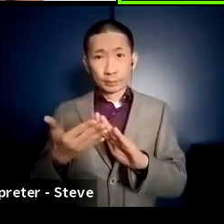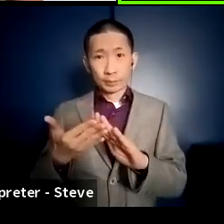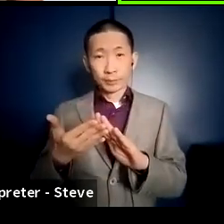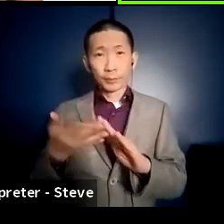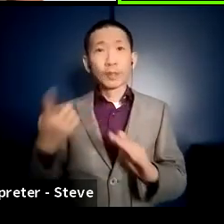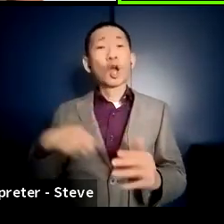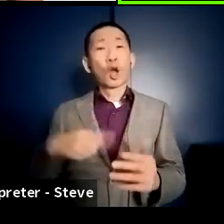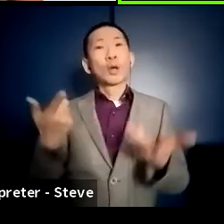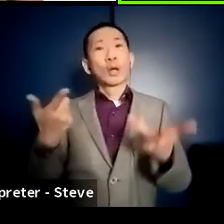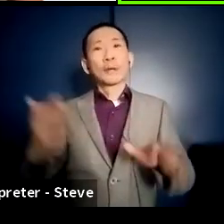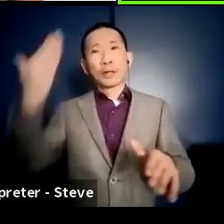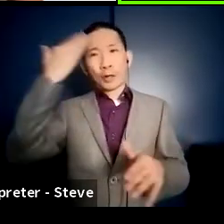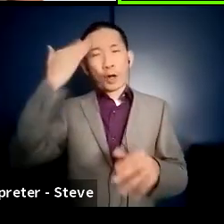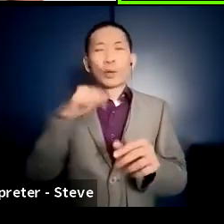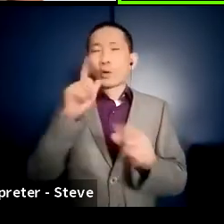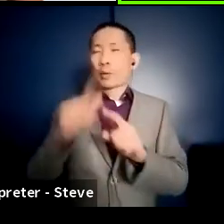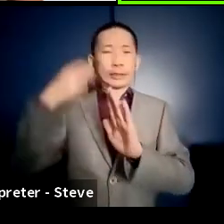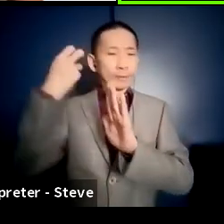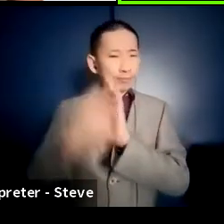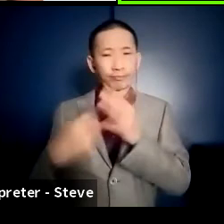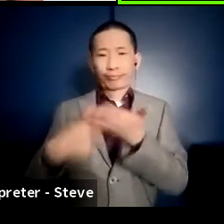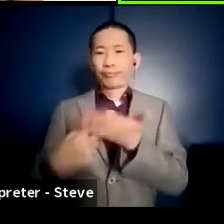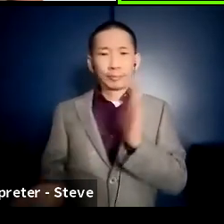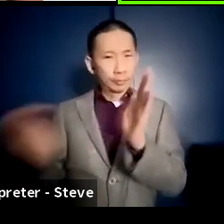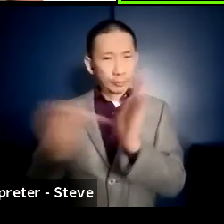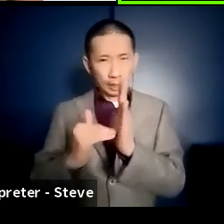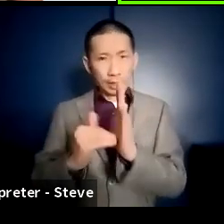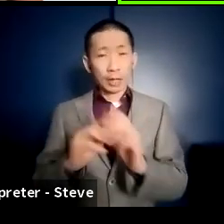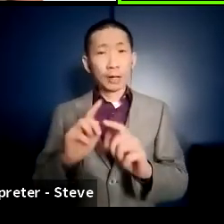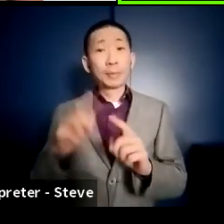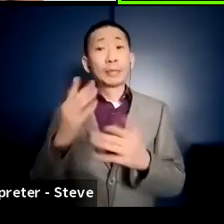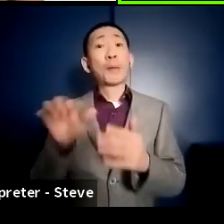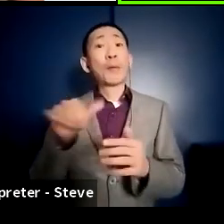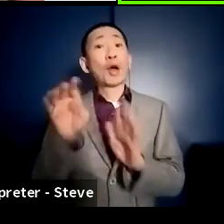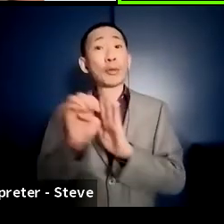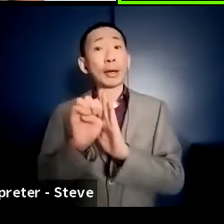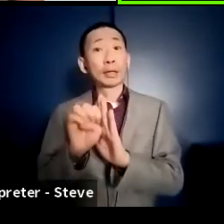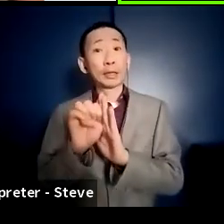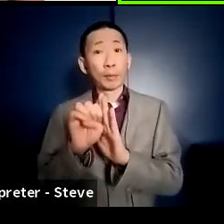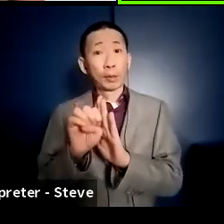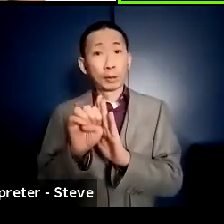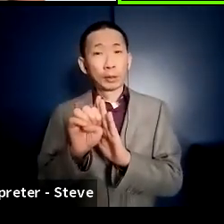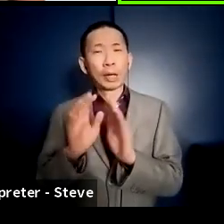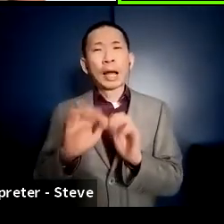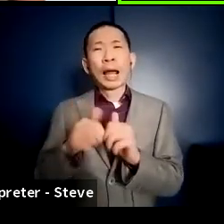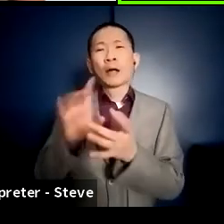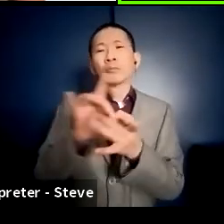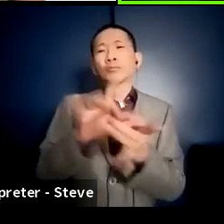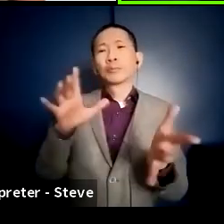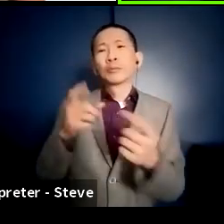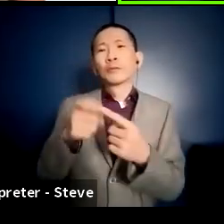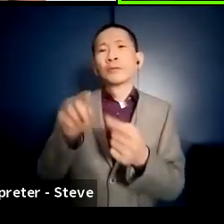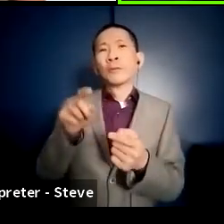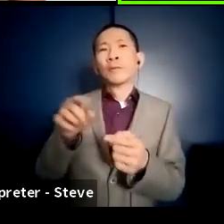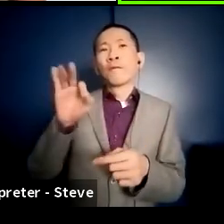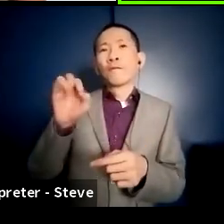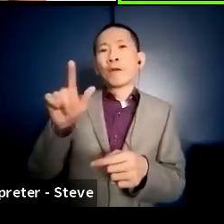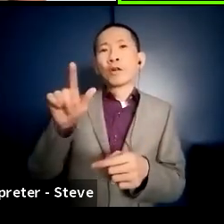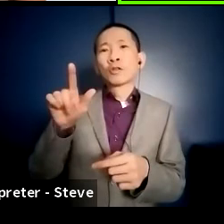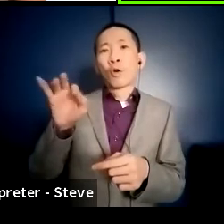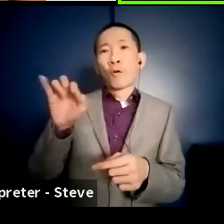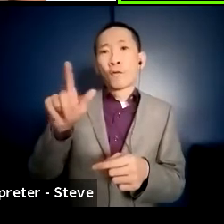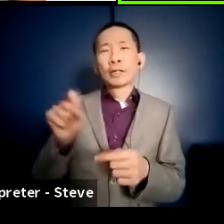don't know, we don't even go into it. Anyway, but some other examples about how divesting from fossil fuels and really breaking down